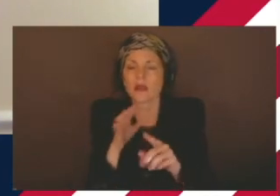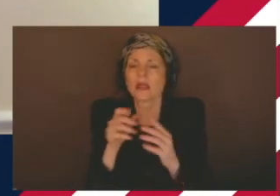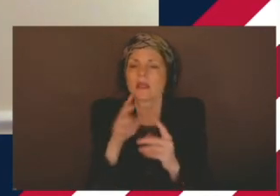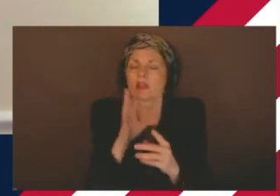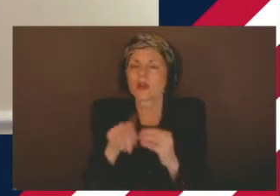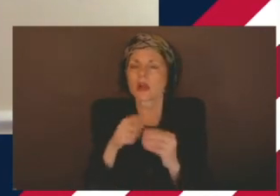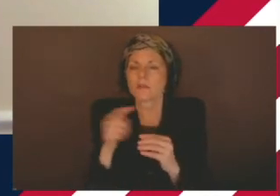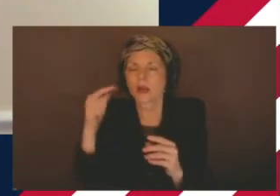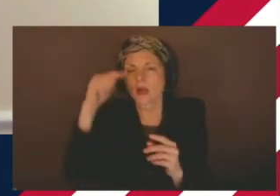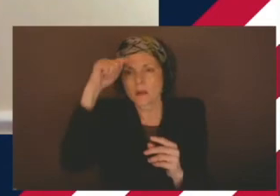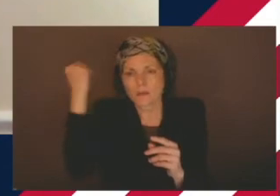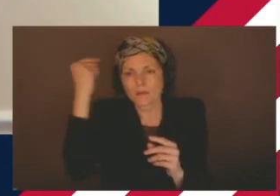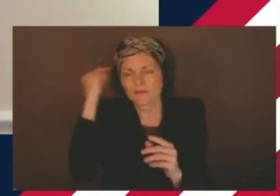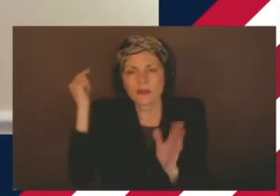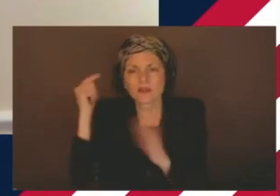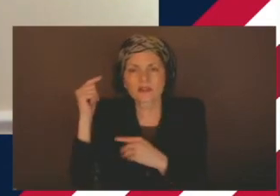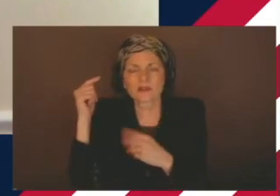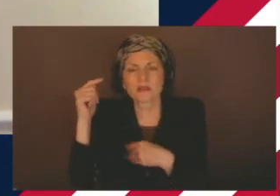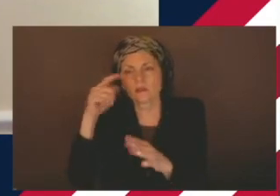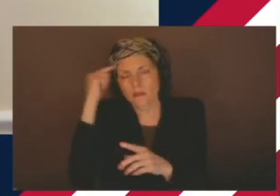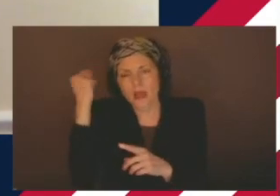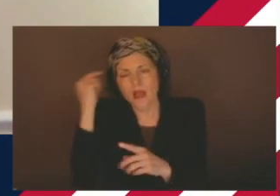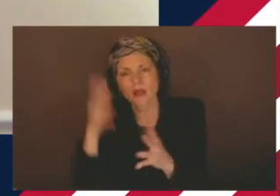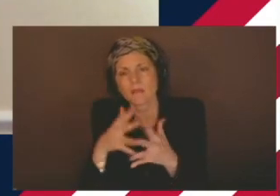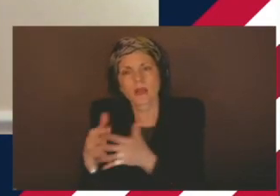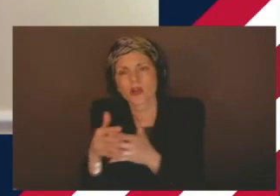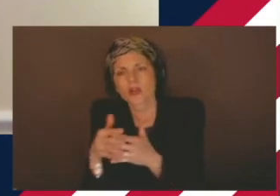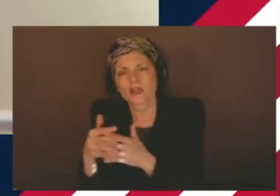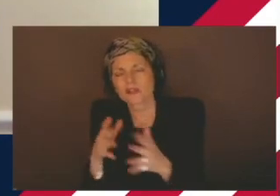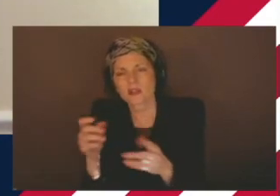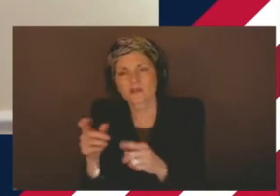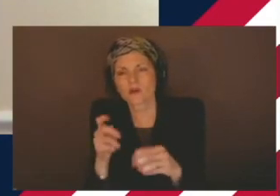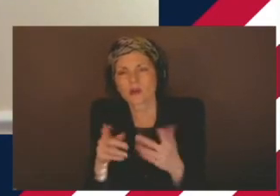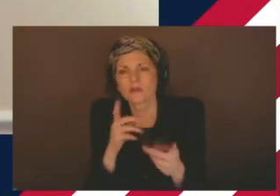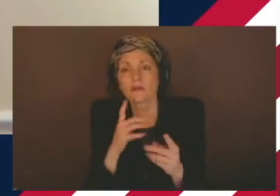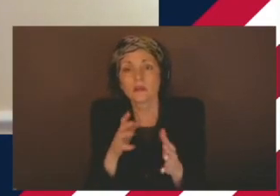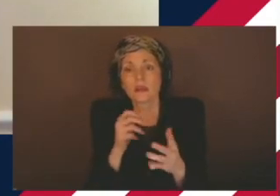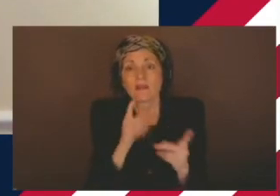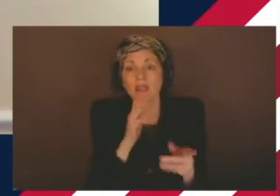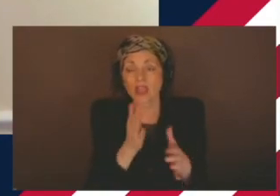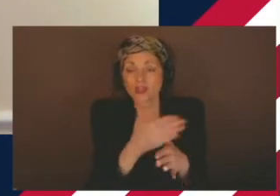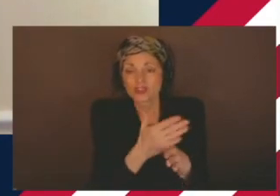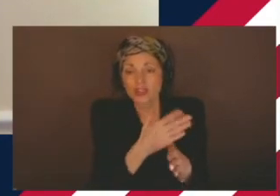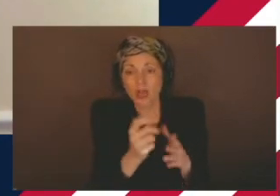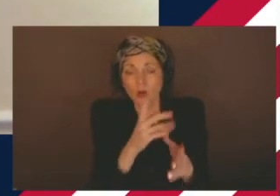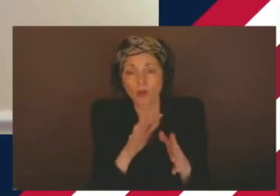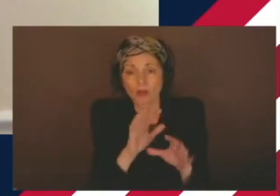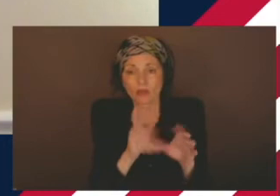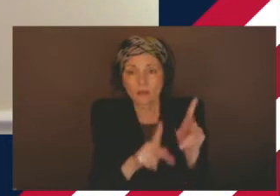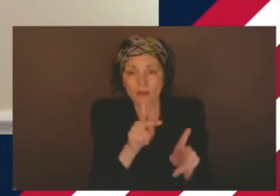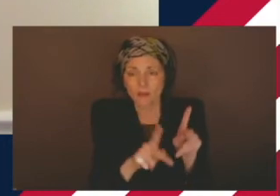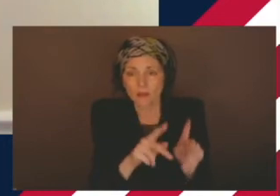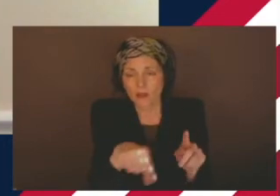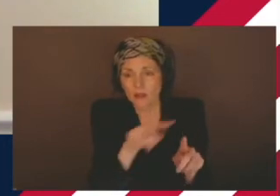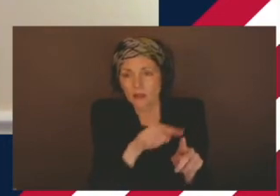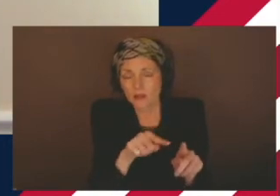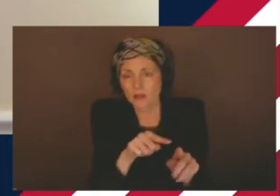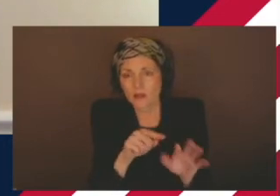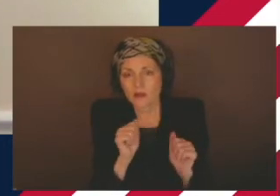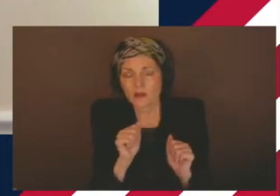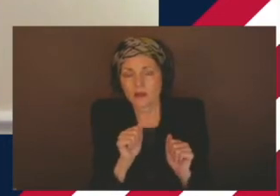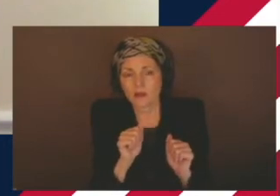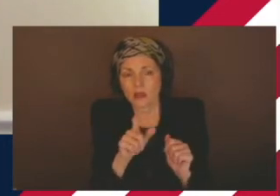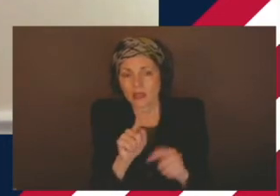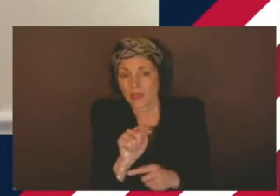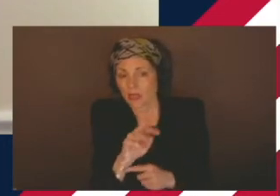Latinx, and Native Americans compared with their share of the population. The trend line has only worsened since